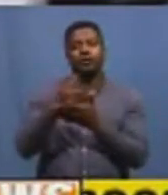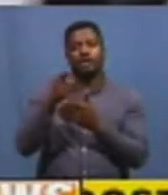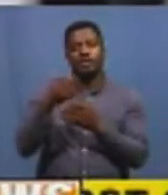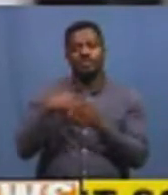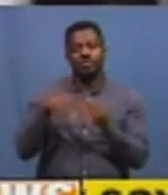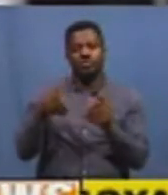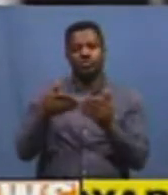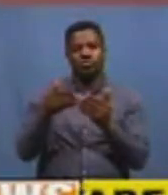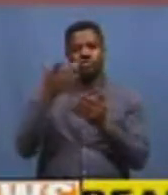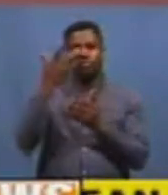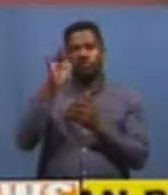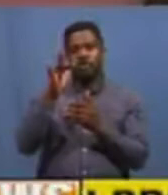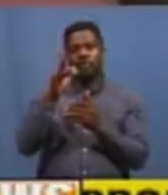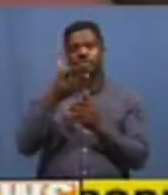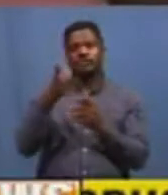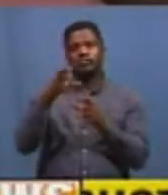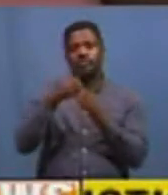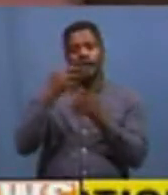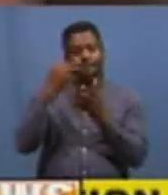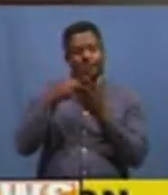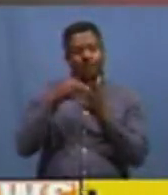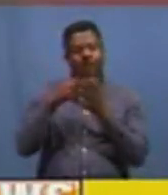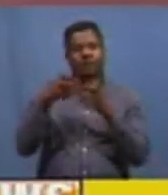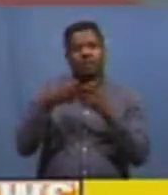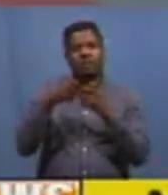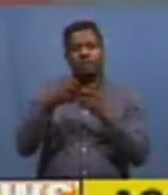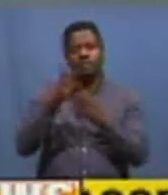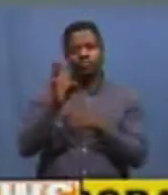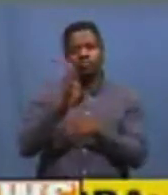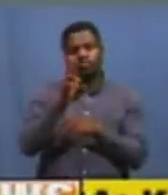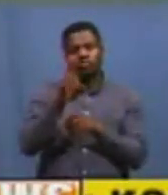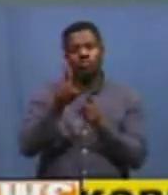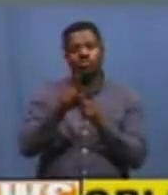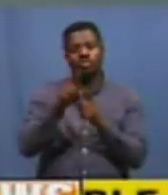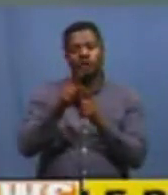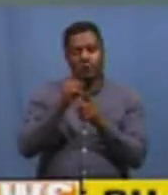has introduced smart metering to monitor the amount of power consumed and also trace leakage.